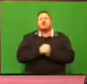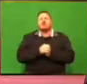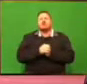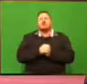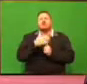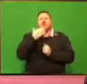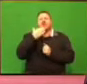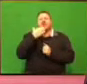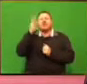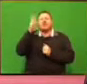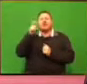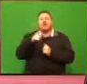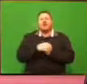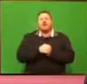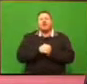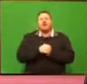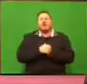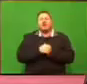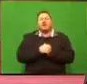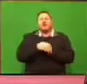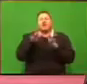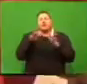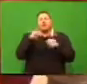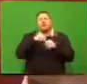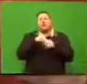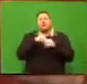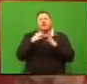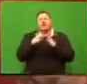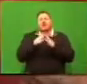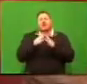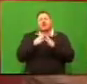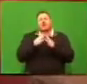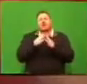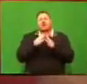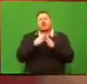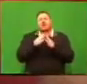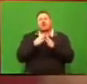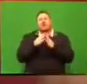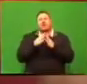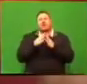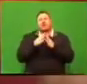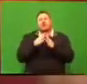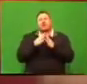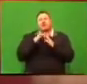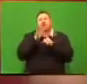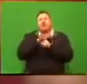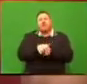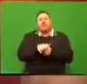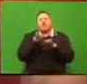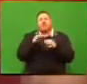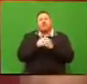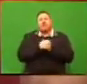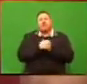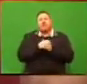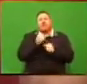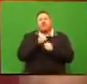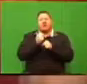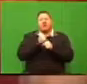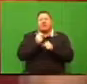Thank you, Speaker. There are people in the House, Speaker, who are drowning, Speaker. We never disrupted